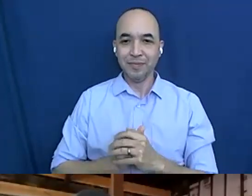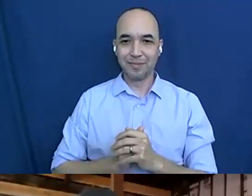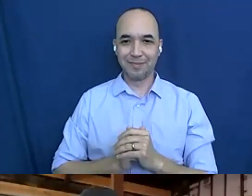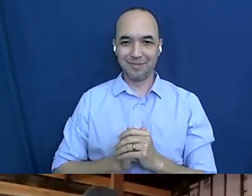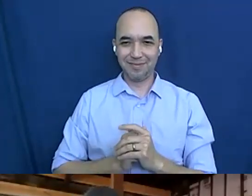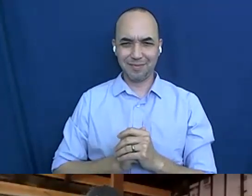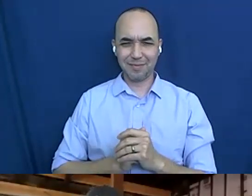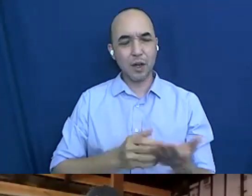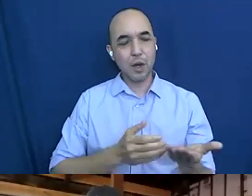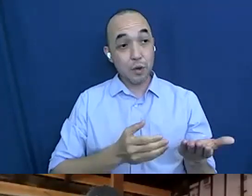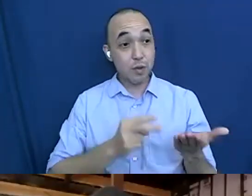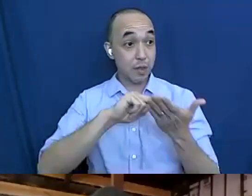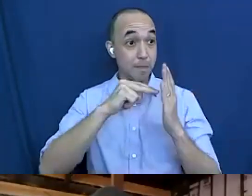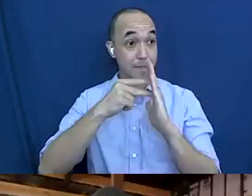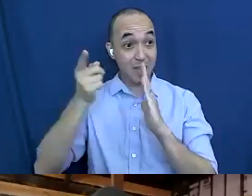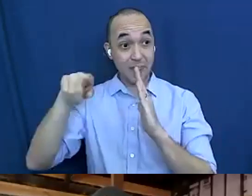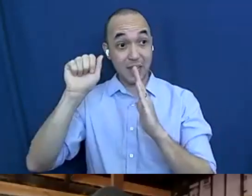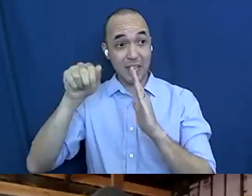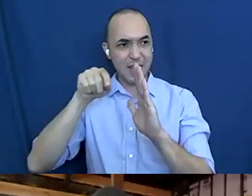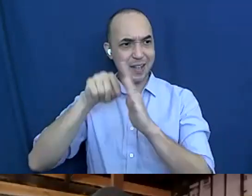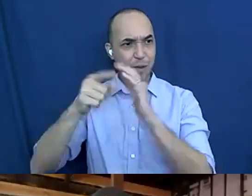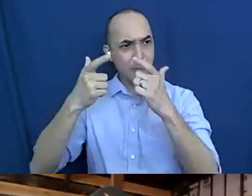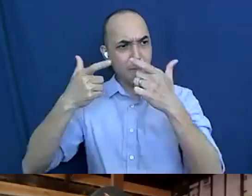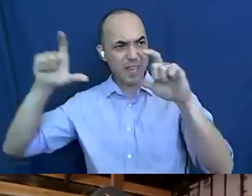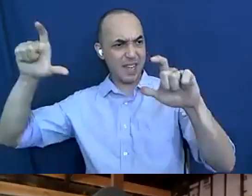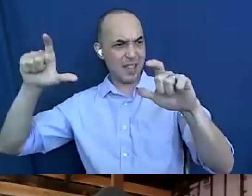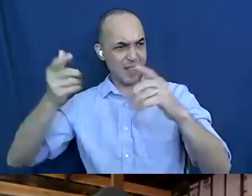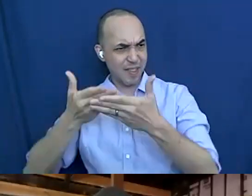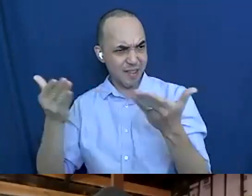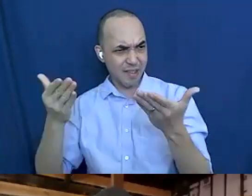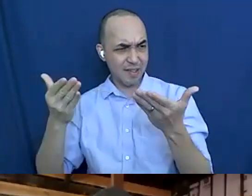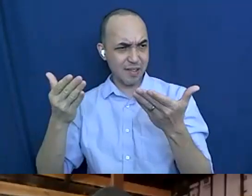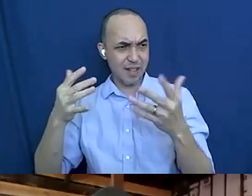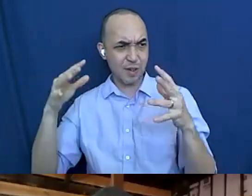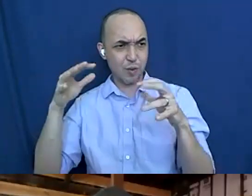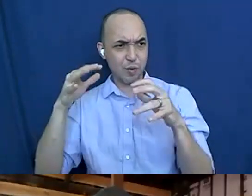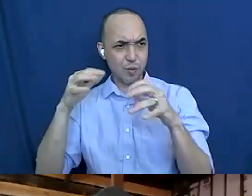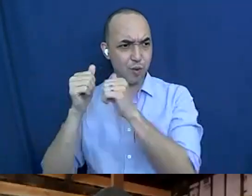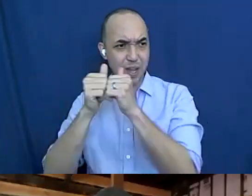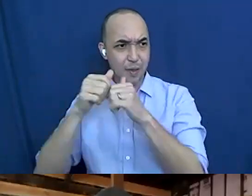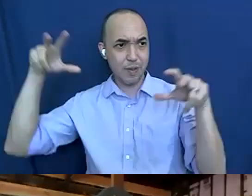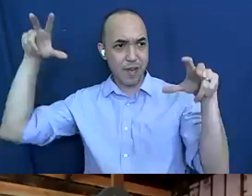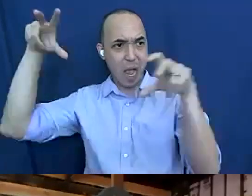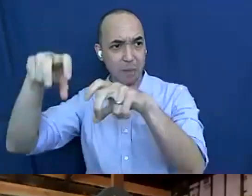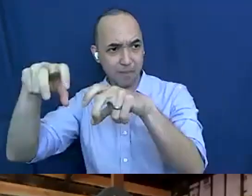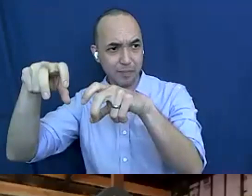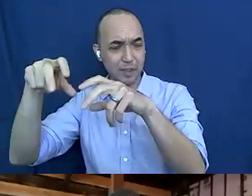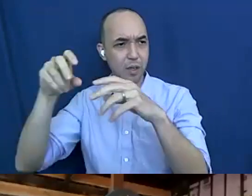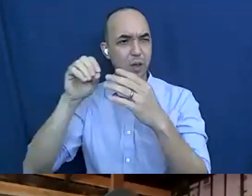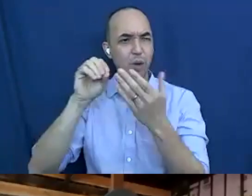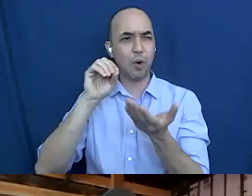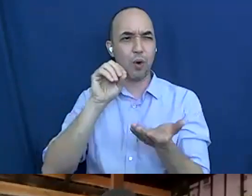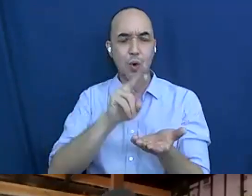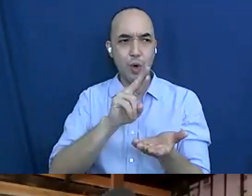So does that allow them to take down bigger prey? So, like, as an aggregate, they can take out a larger animal, or does it is it just